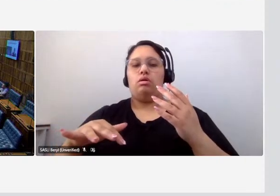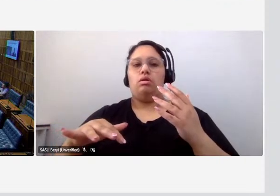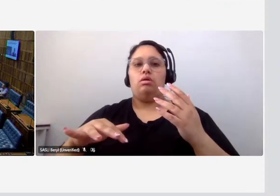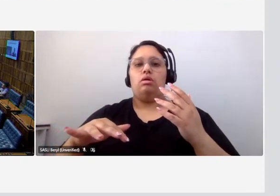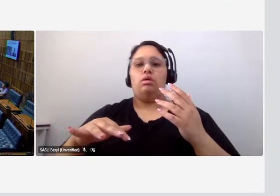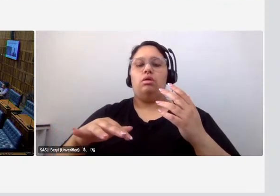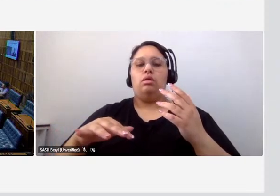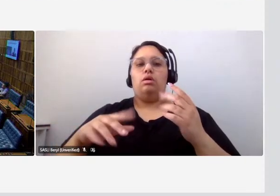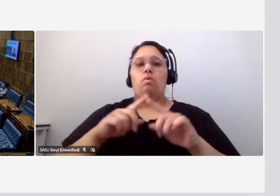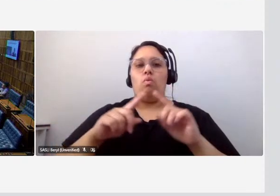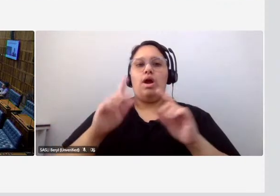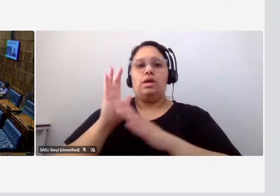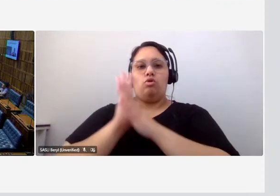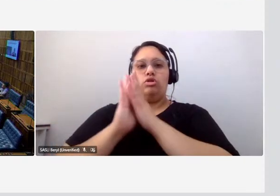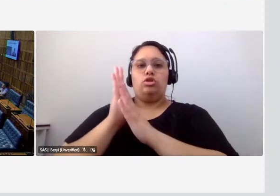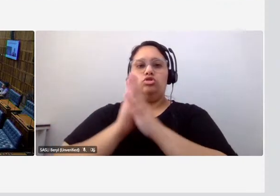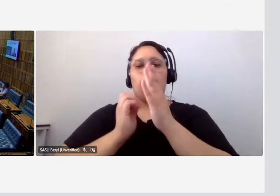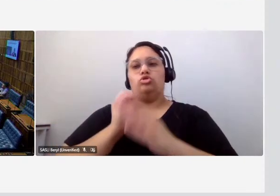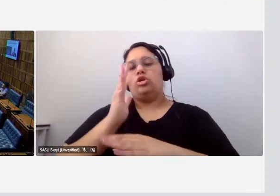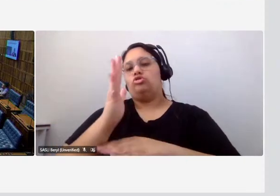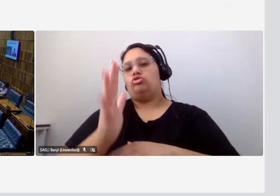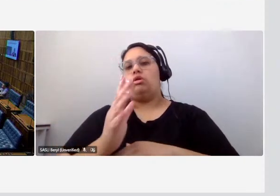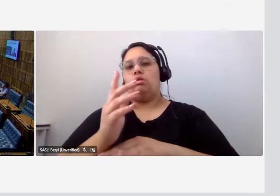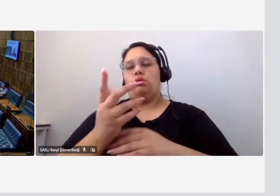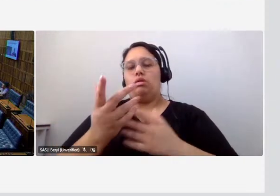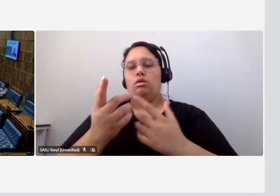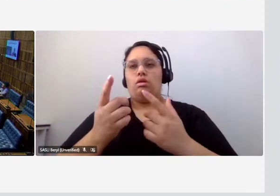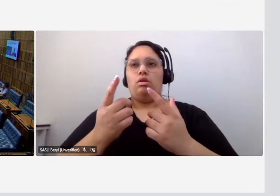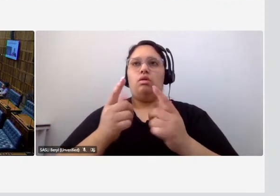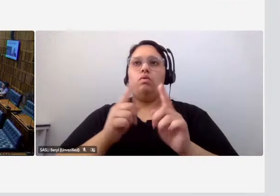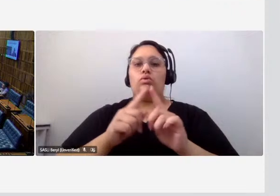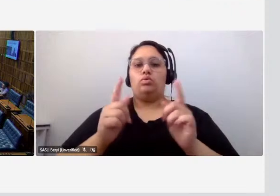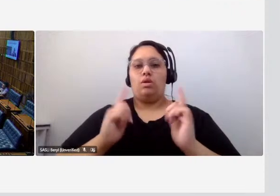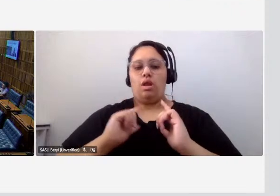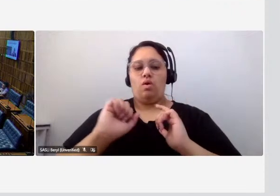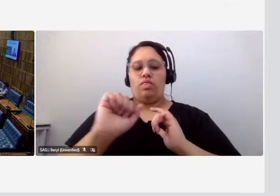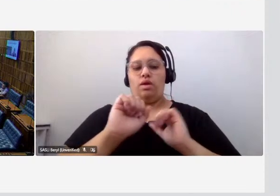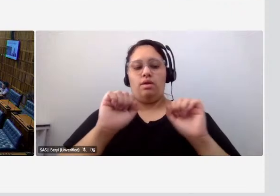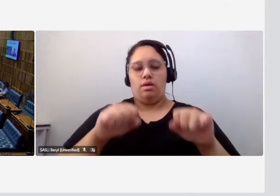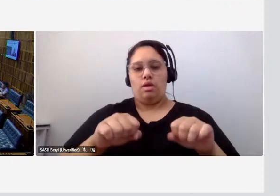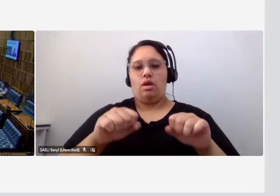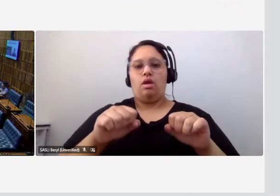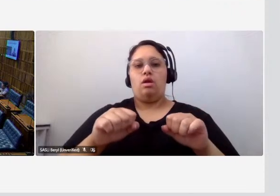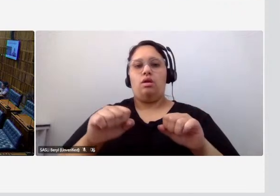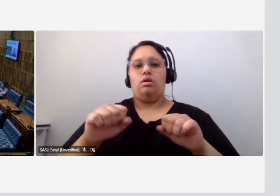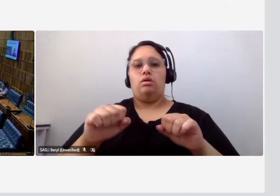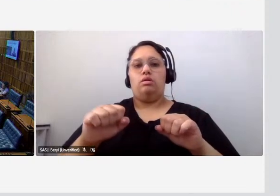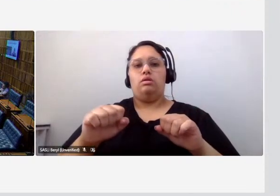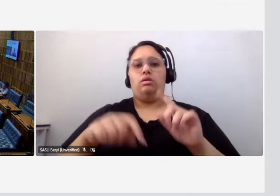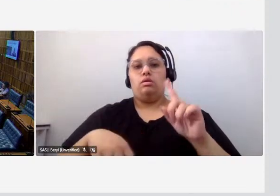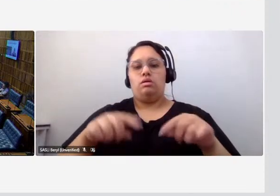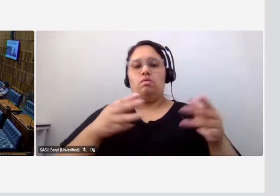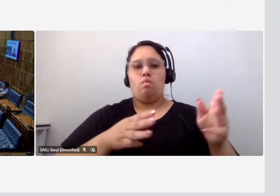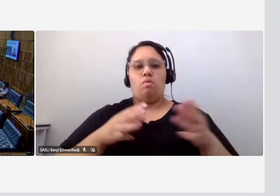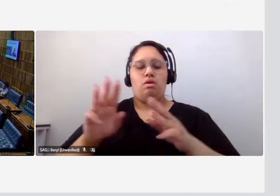it because there's a heritage protection, they can't. They're allowed to literally go to wreck and ruin with various ways.